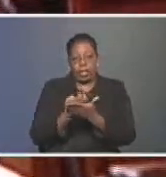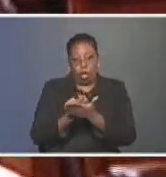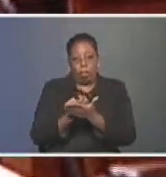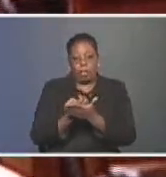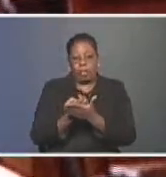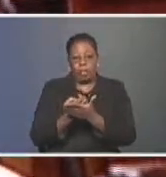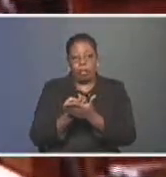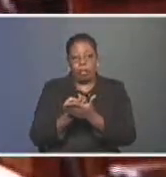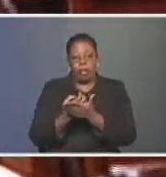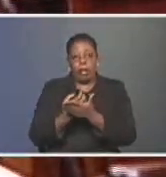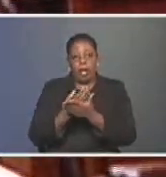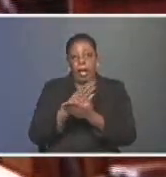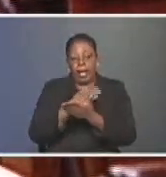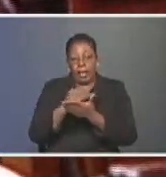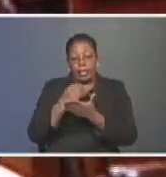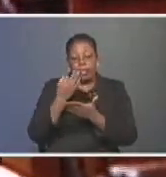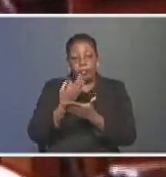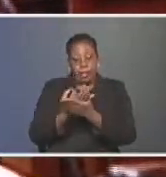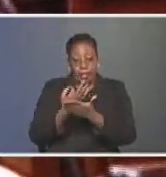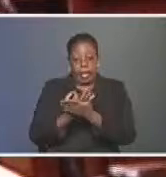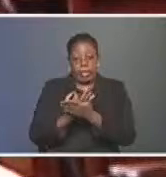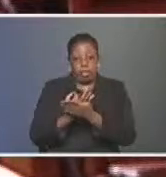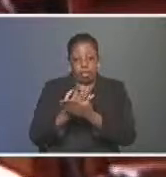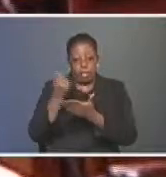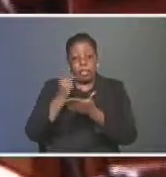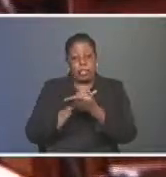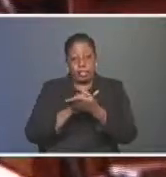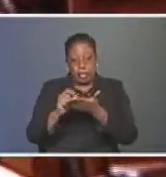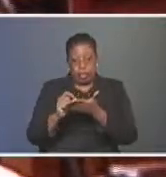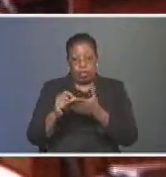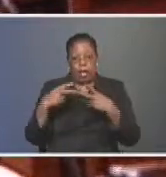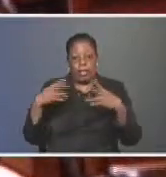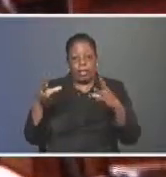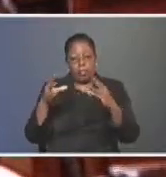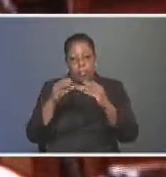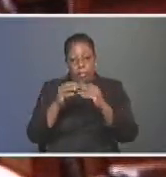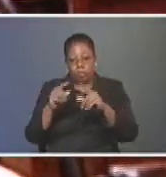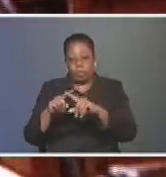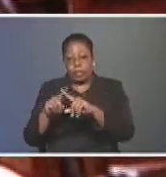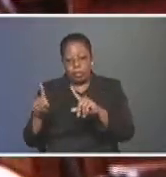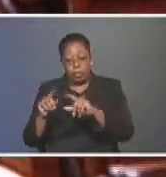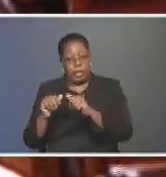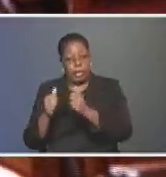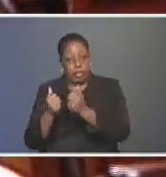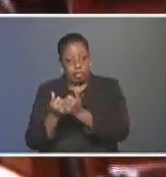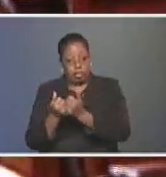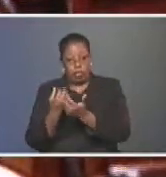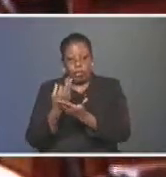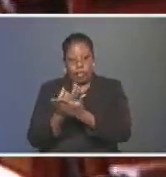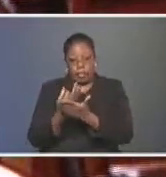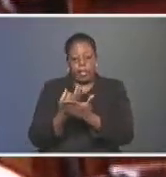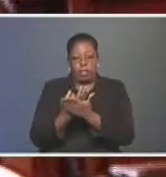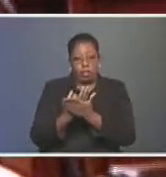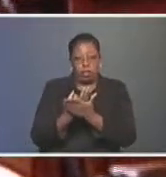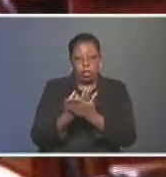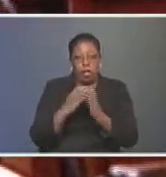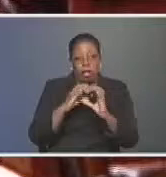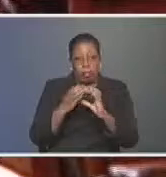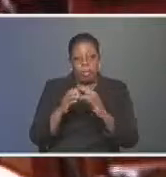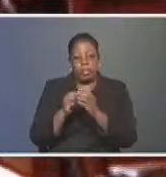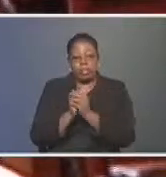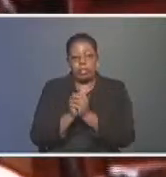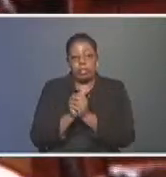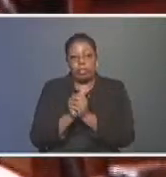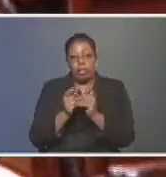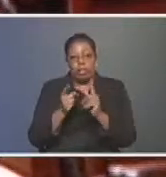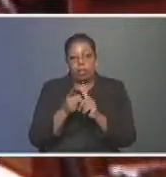and the Financial Secretary have been holding meetings with rating agencies, financial institutions, and lenders